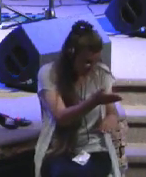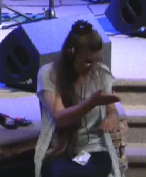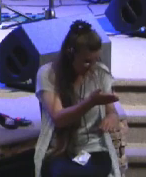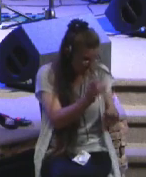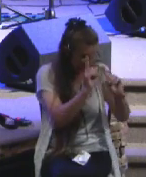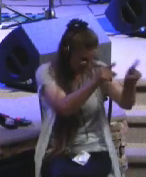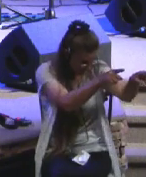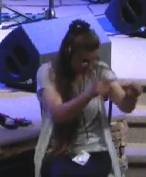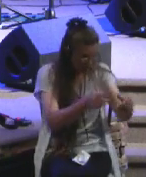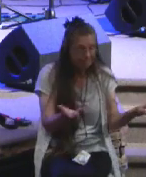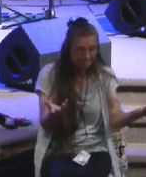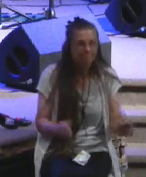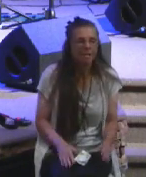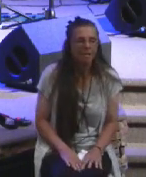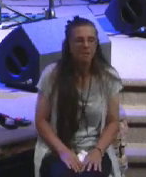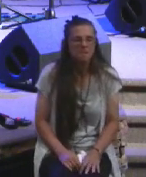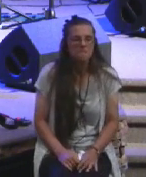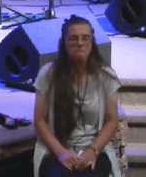from here.